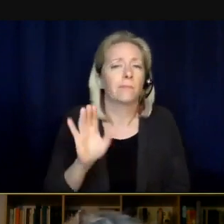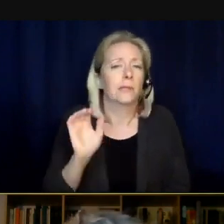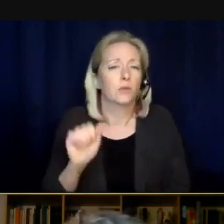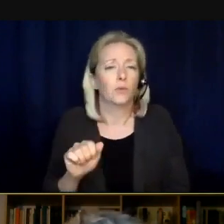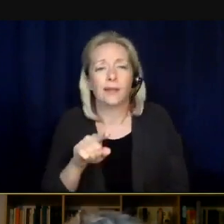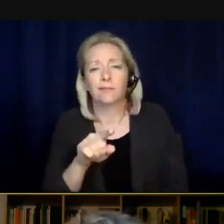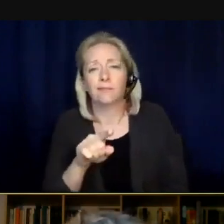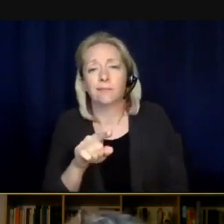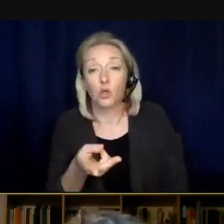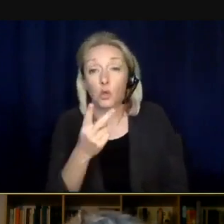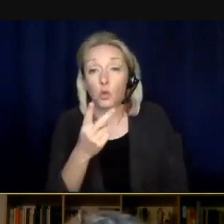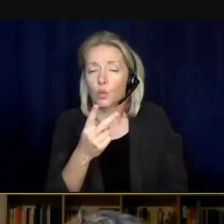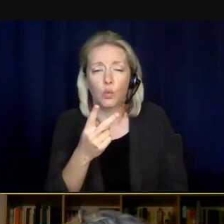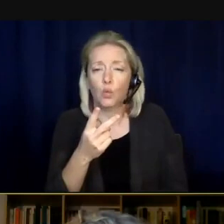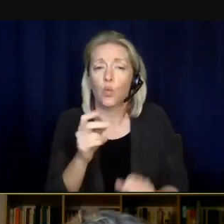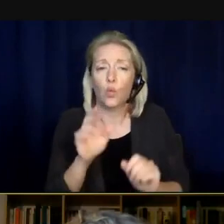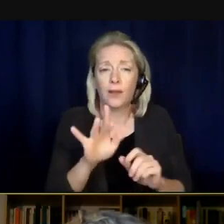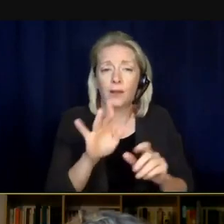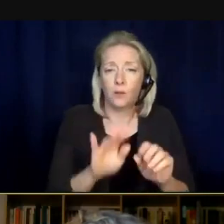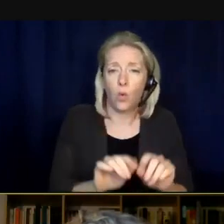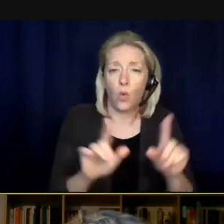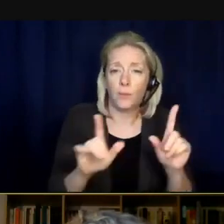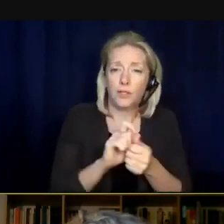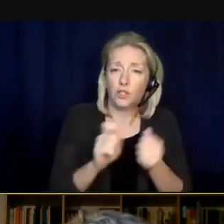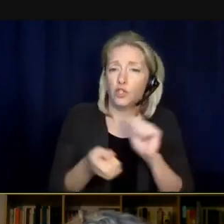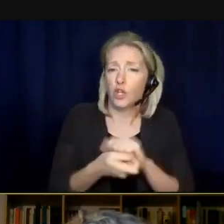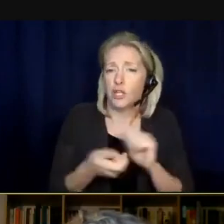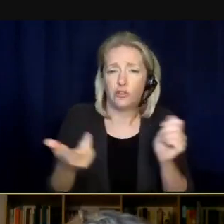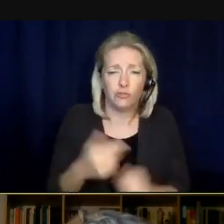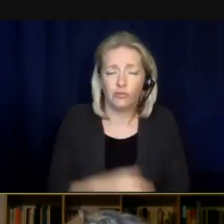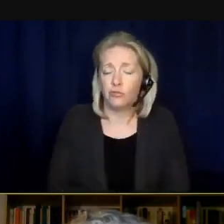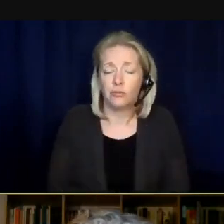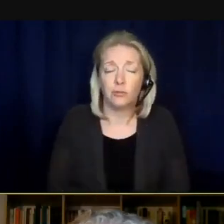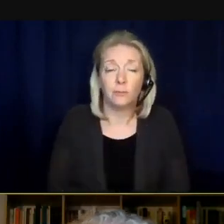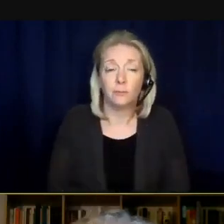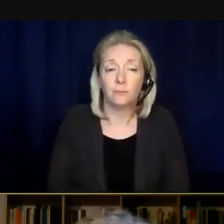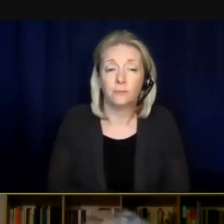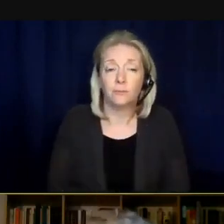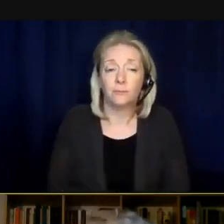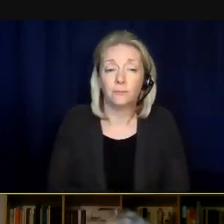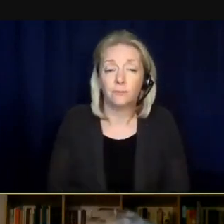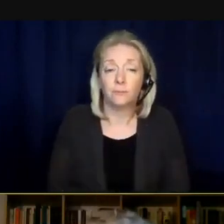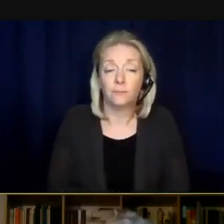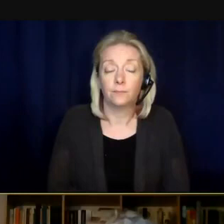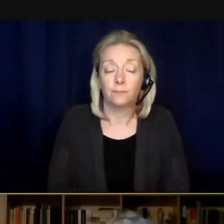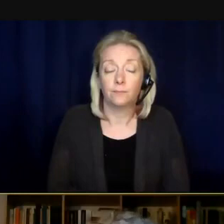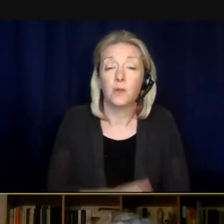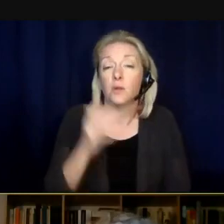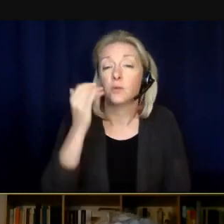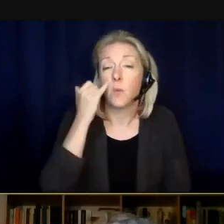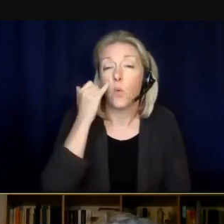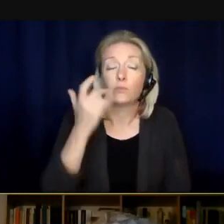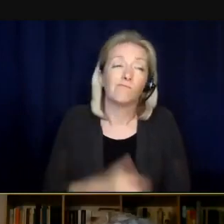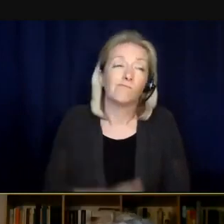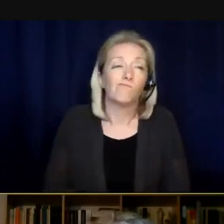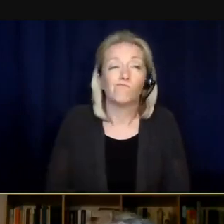change this too. See here, we can open up the question, edit, or throw it away. If I decide, you know what, I just want this to